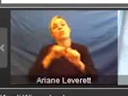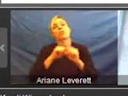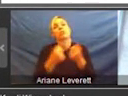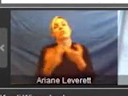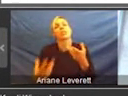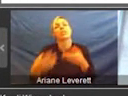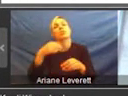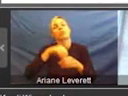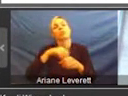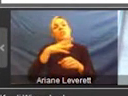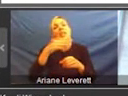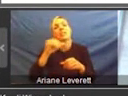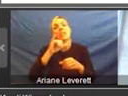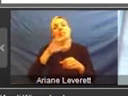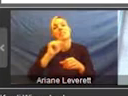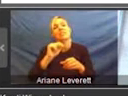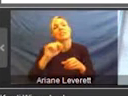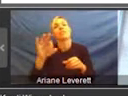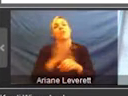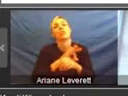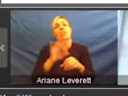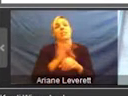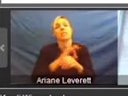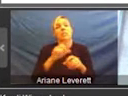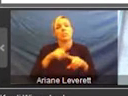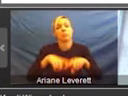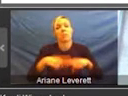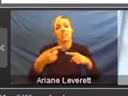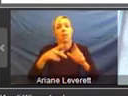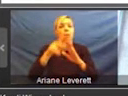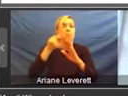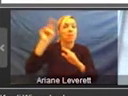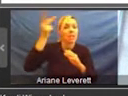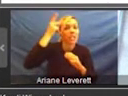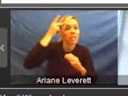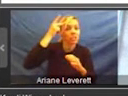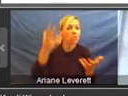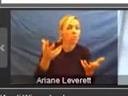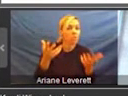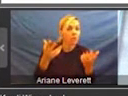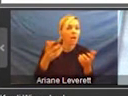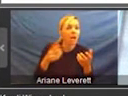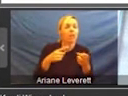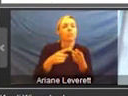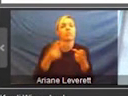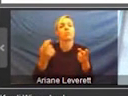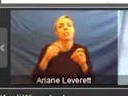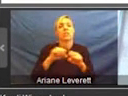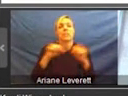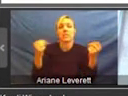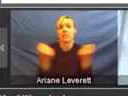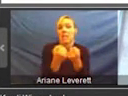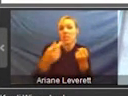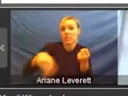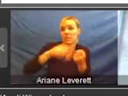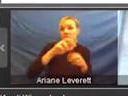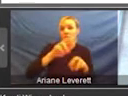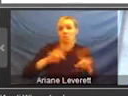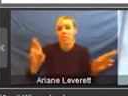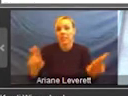on political will and societal readiness. So where you're designing a